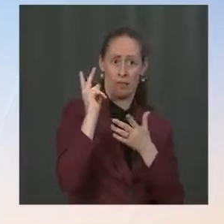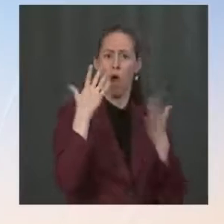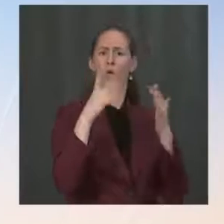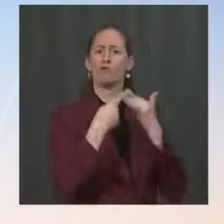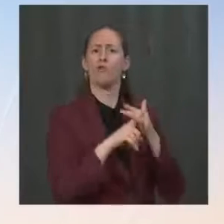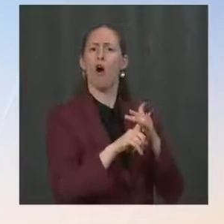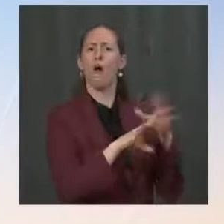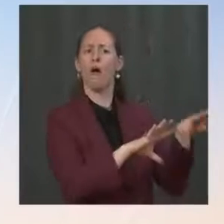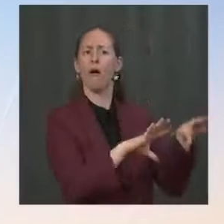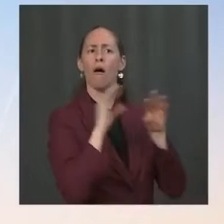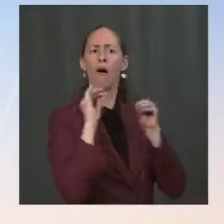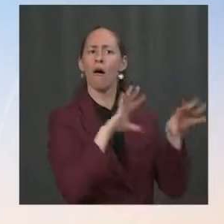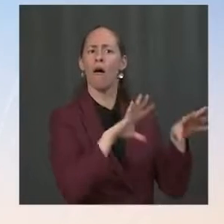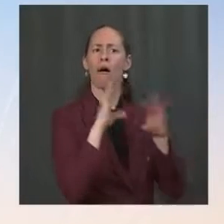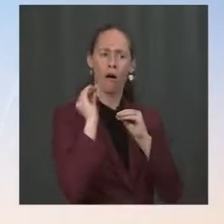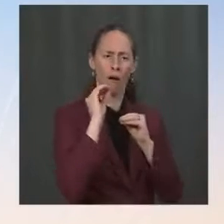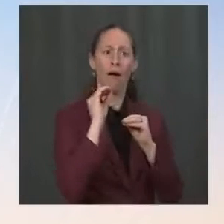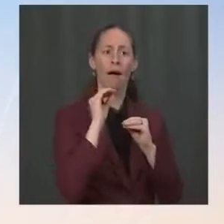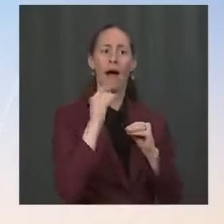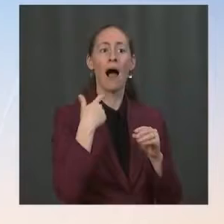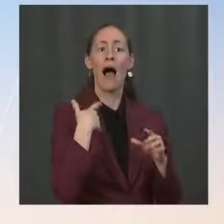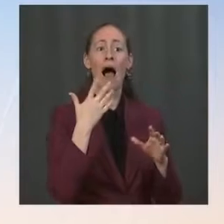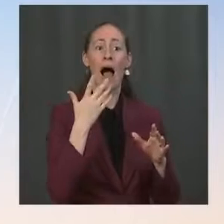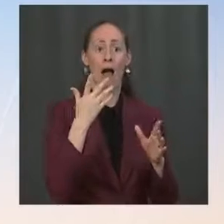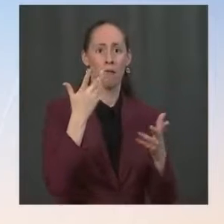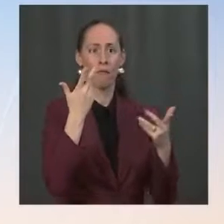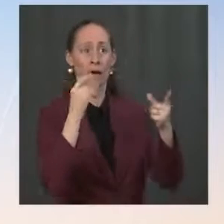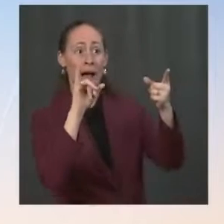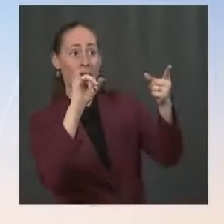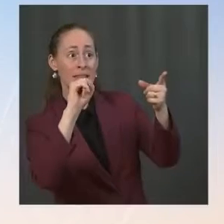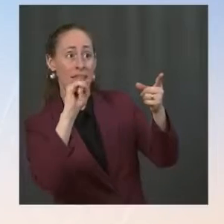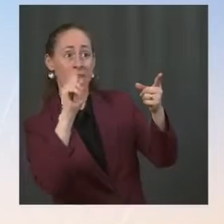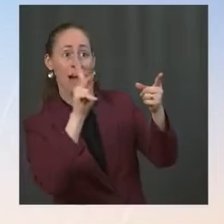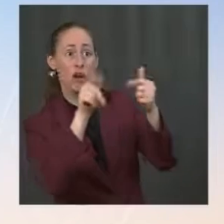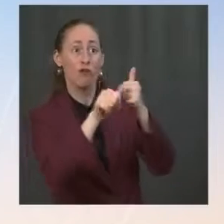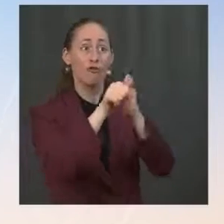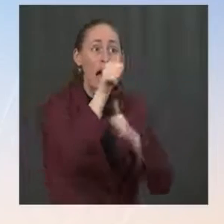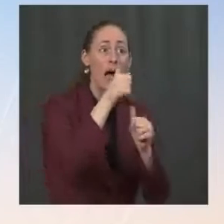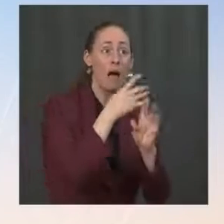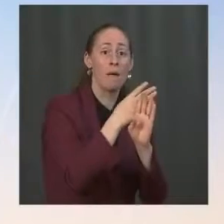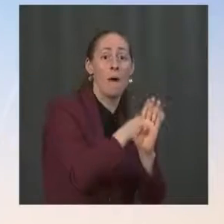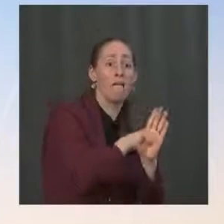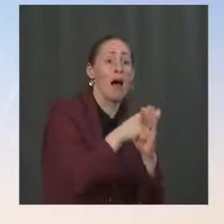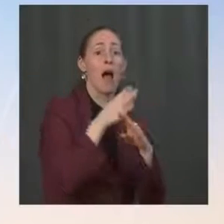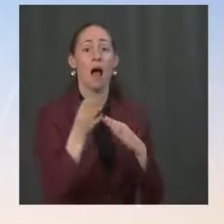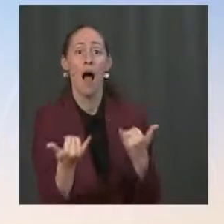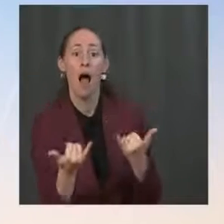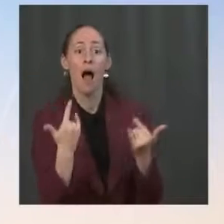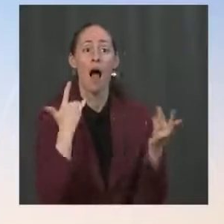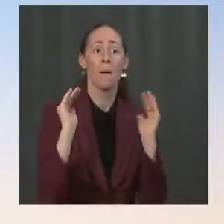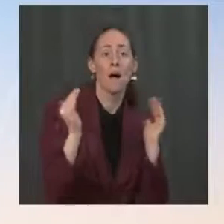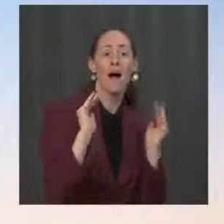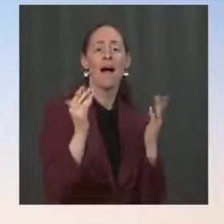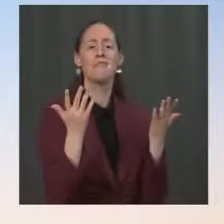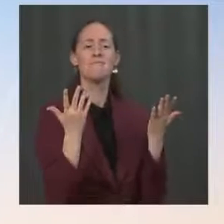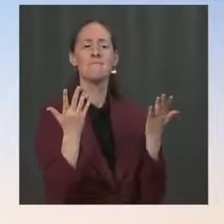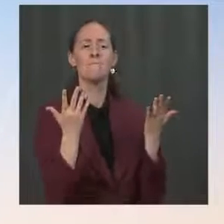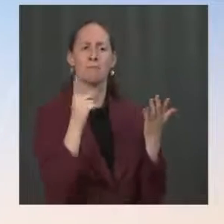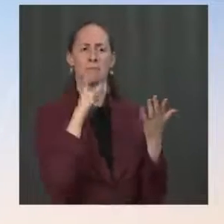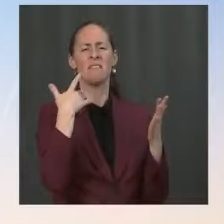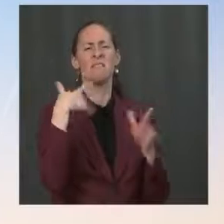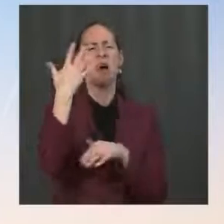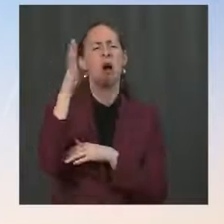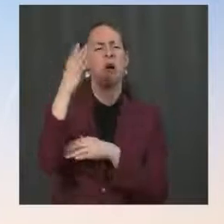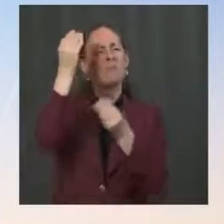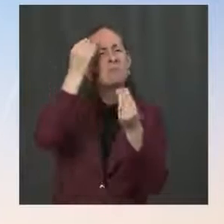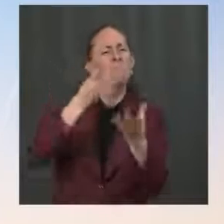can't speak to what the difference of the ISIS threat would have been, but obviously that has been increasing over time, which we have spoken quite publicly about. Go ahead.